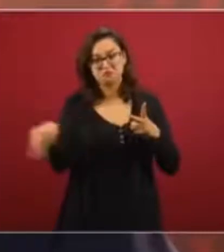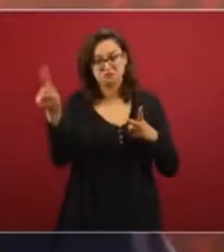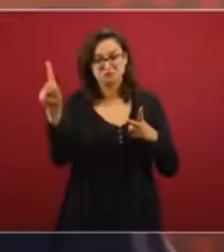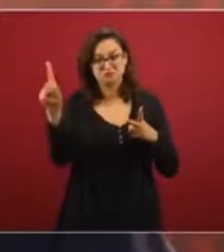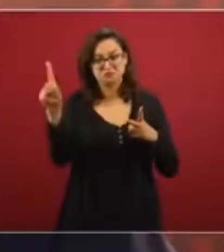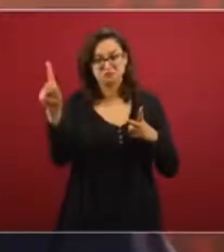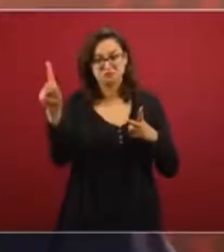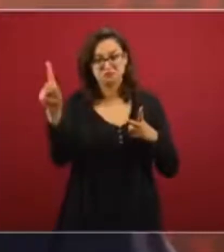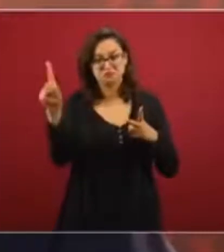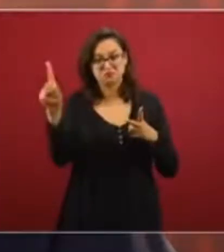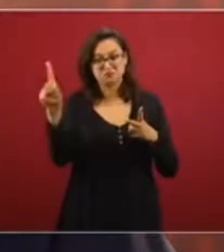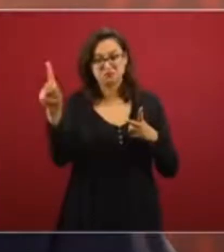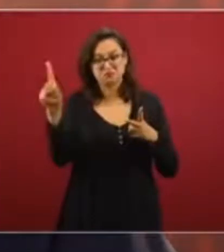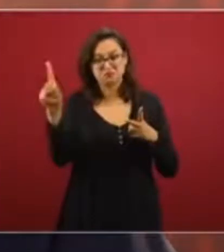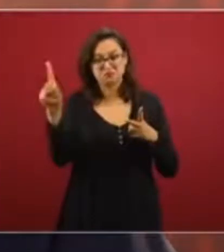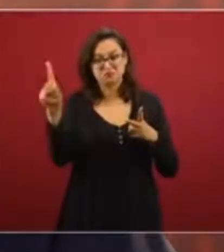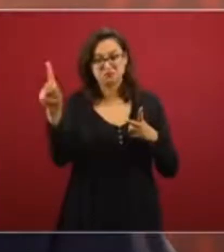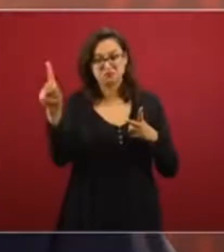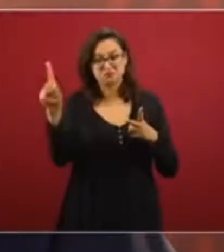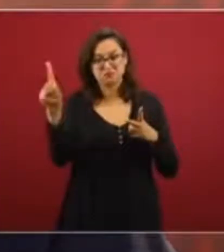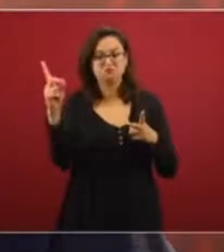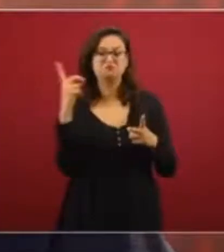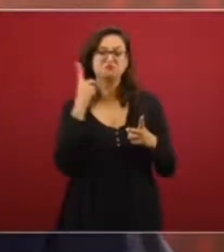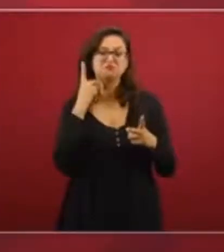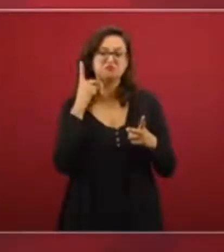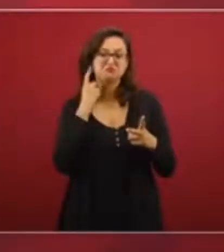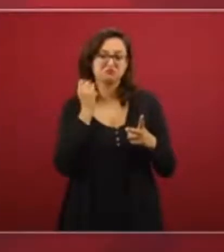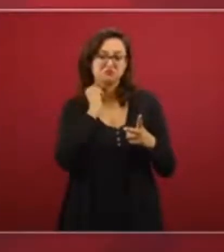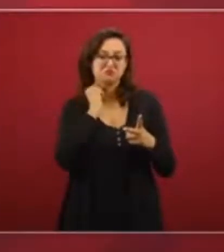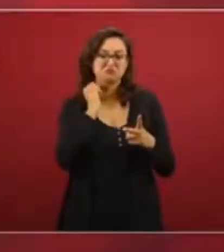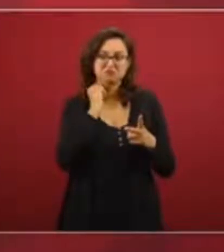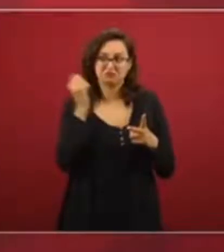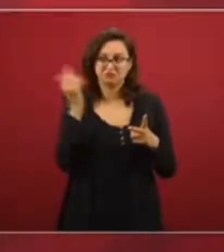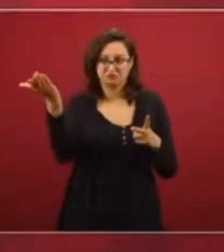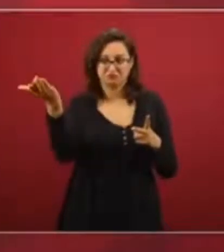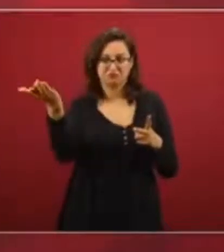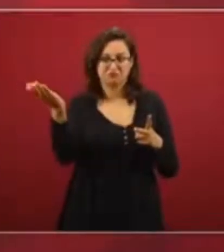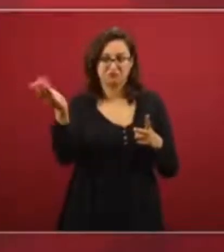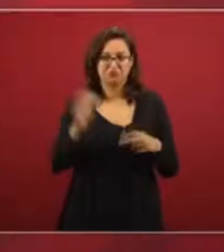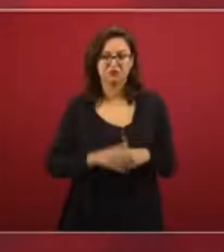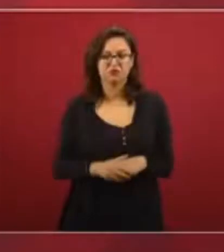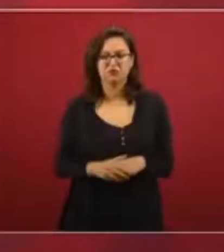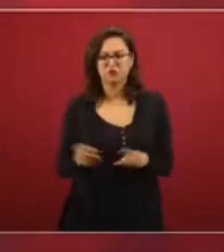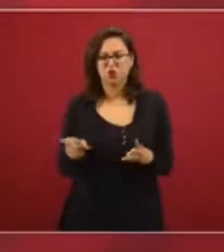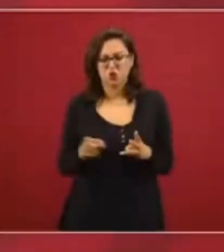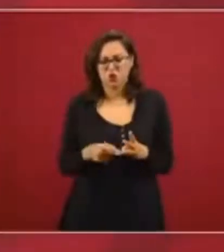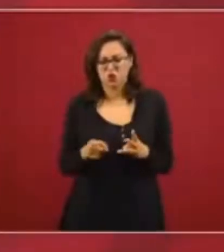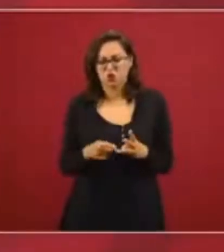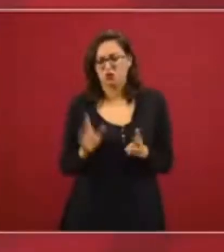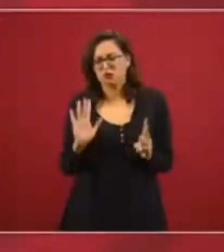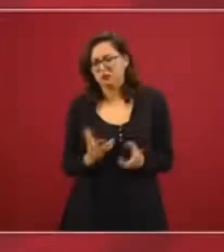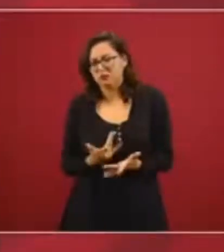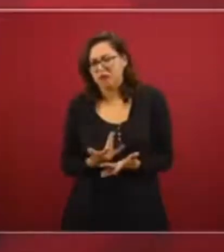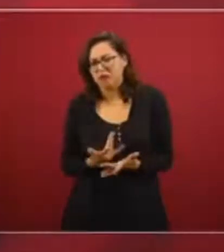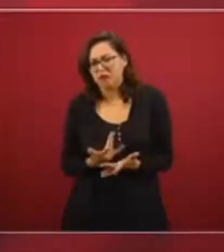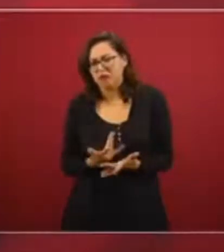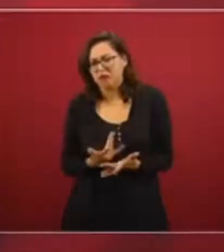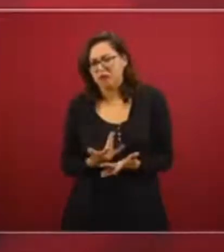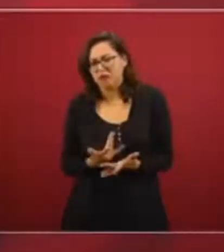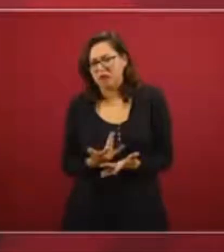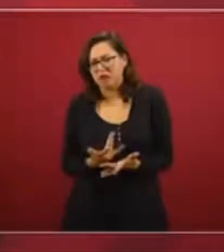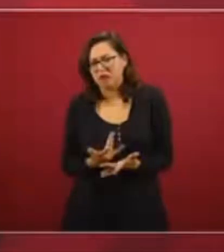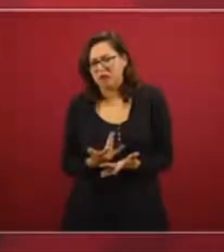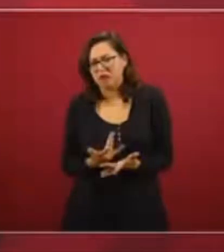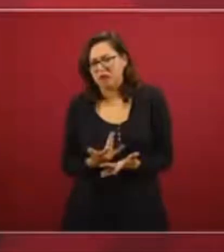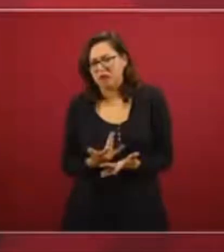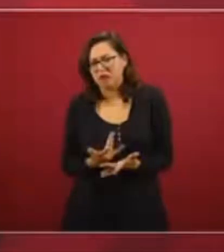legisladores. then it would be the legislators. Yo me quedo hasta el final.